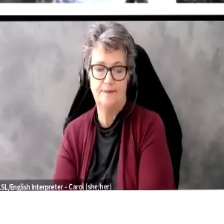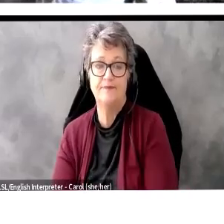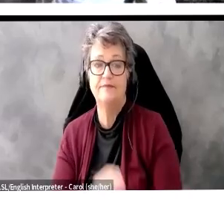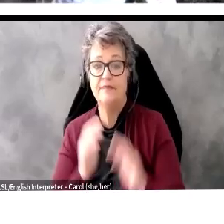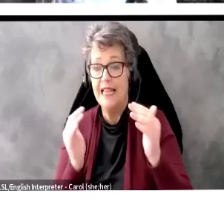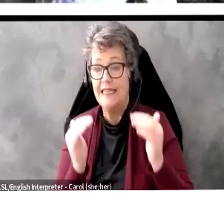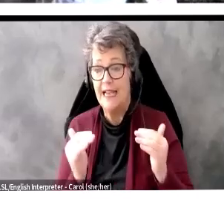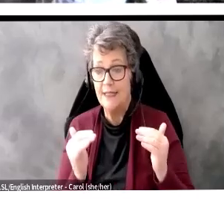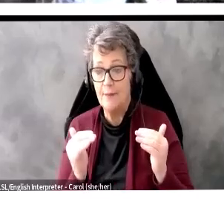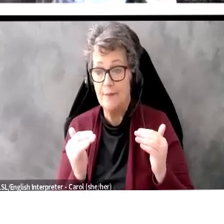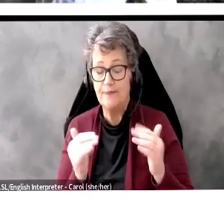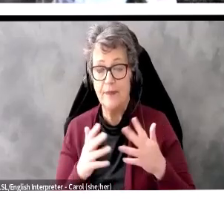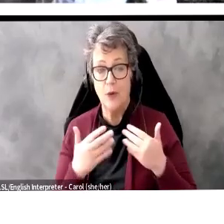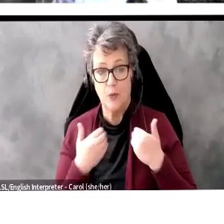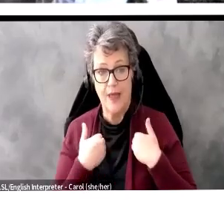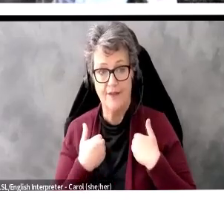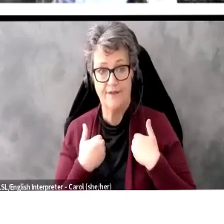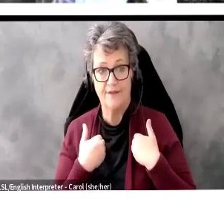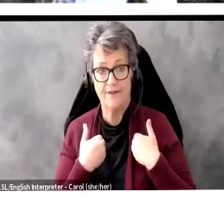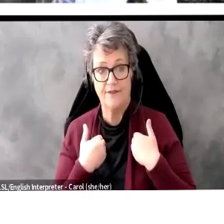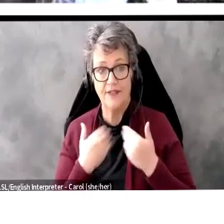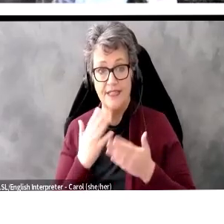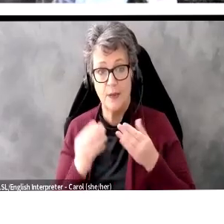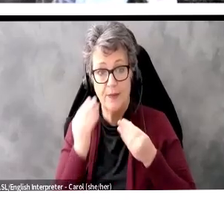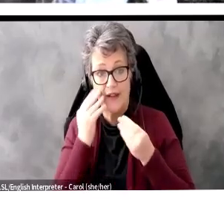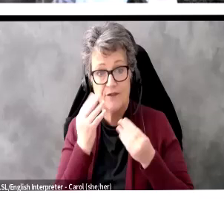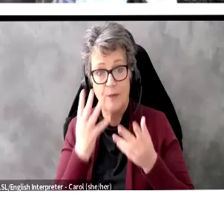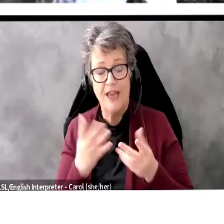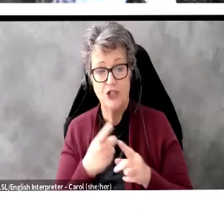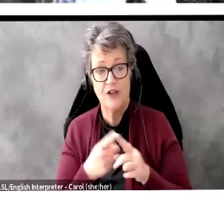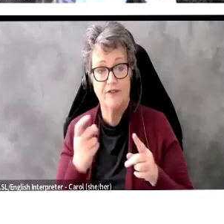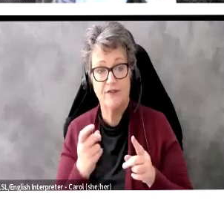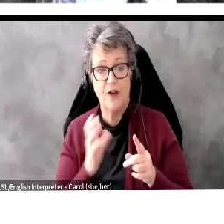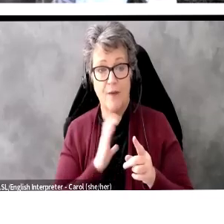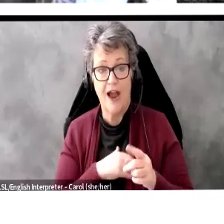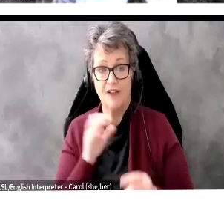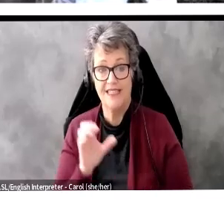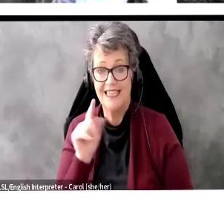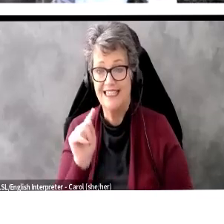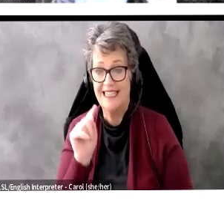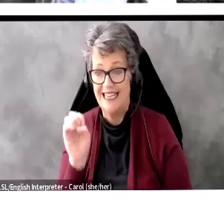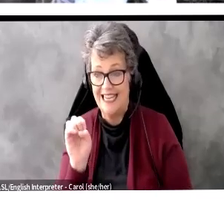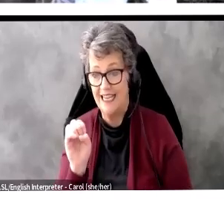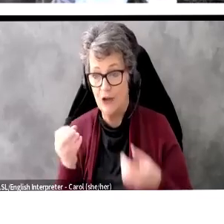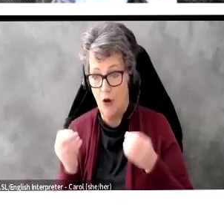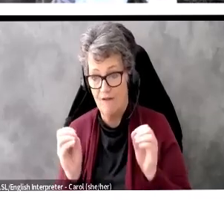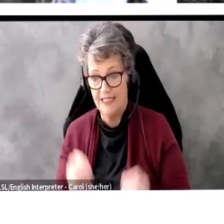Next up, we have some information from our CTE